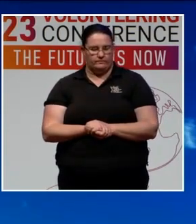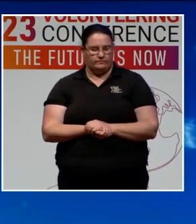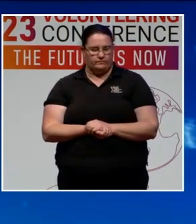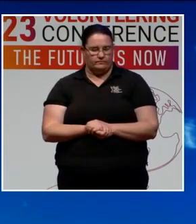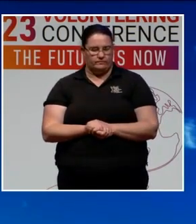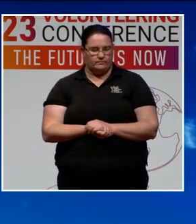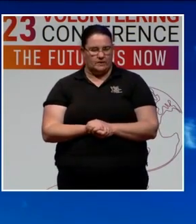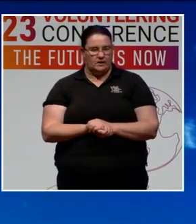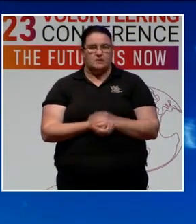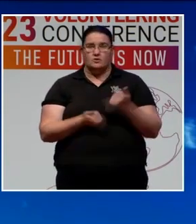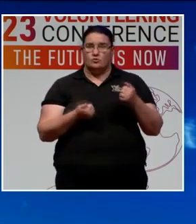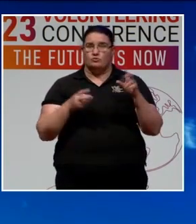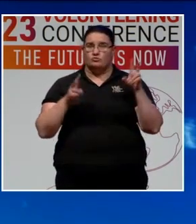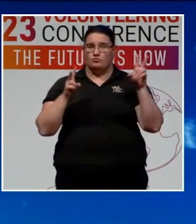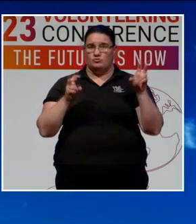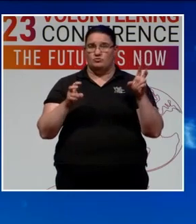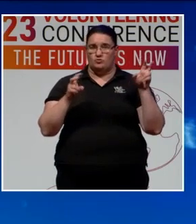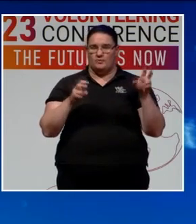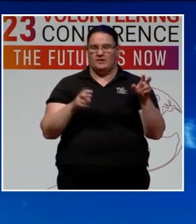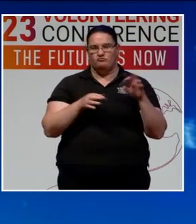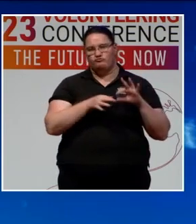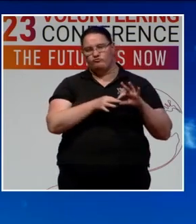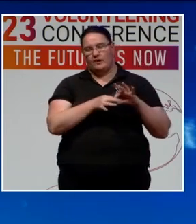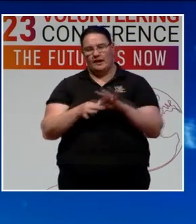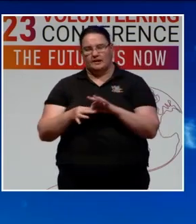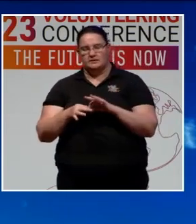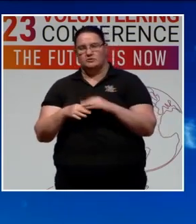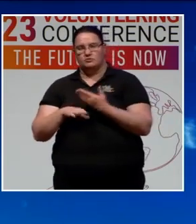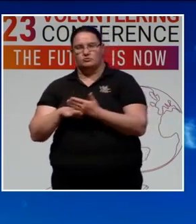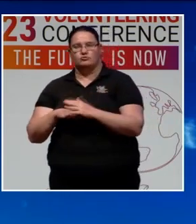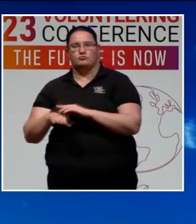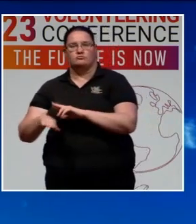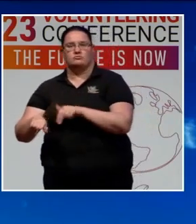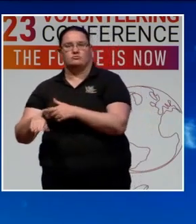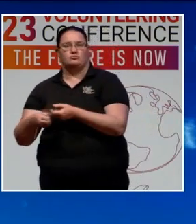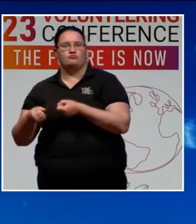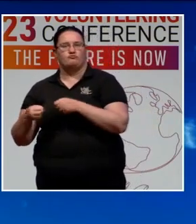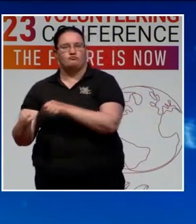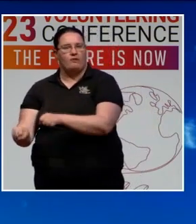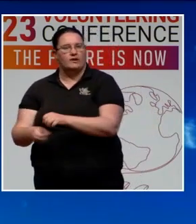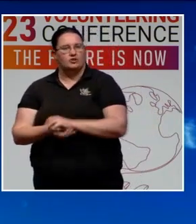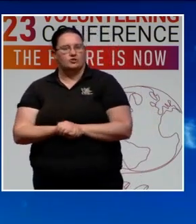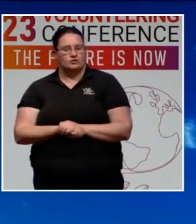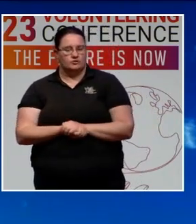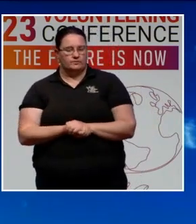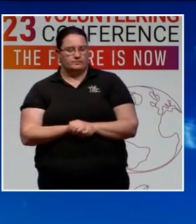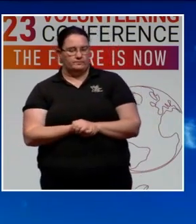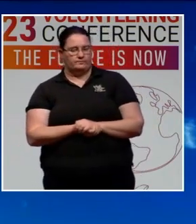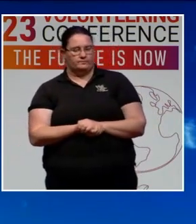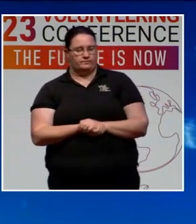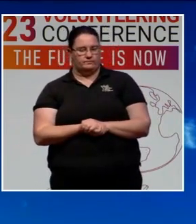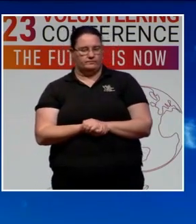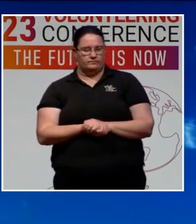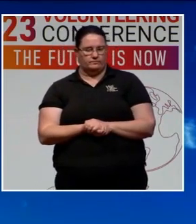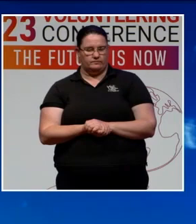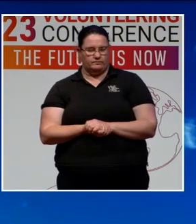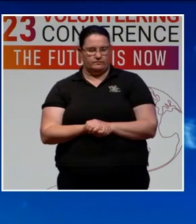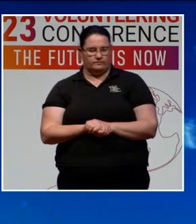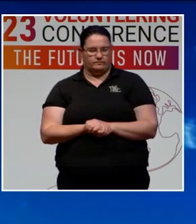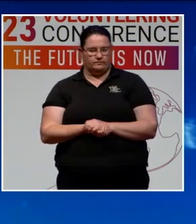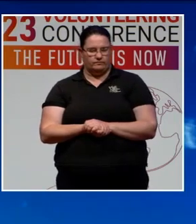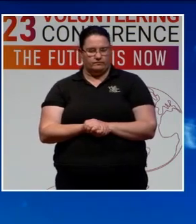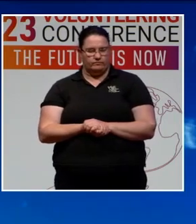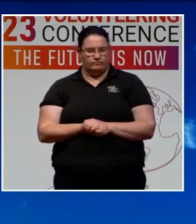National Strategy for Volunteering launched today, as it captures the very essence at the heart of this strategy.